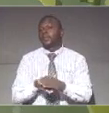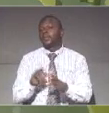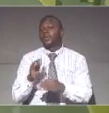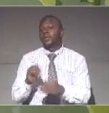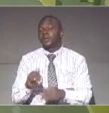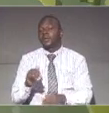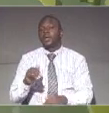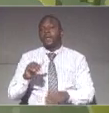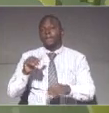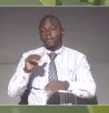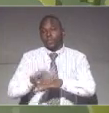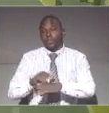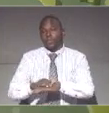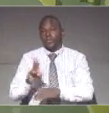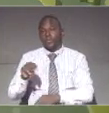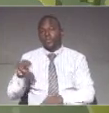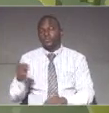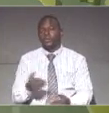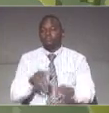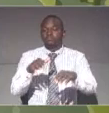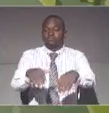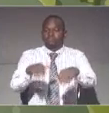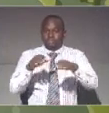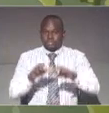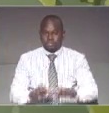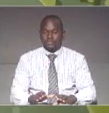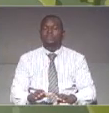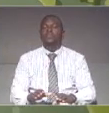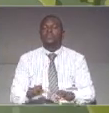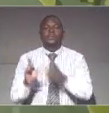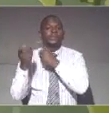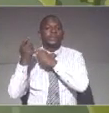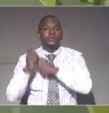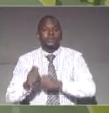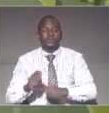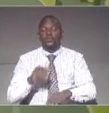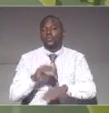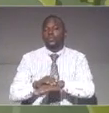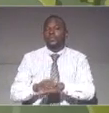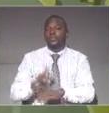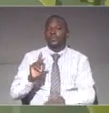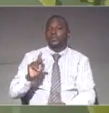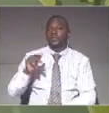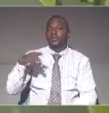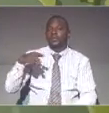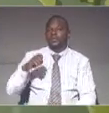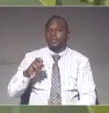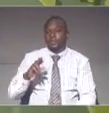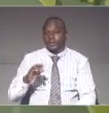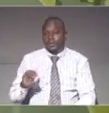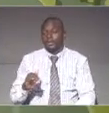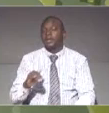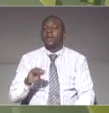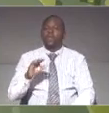North, Ronald Chibule, have been laid to rest at their ancestral home in Kapeka, Namuyenje,